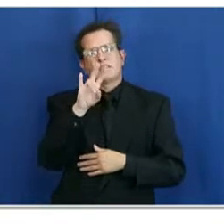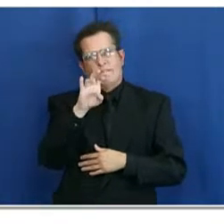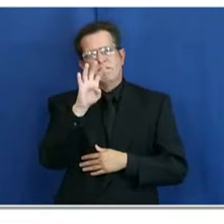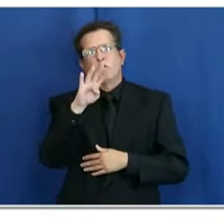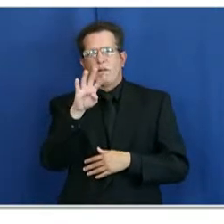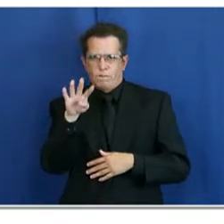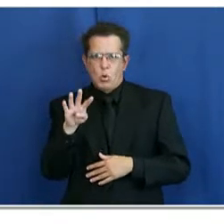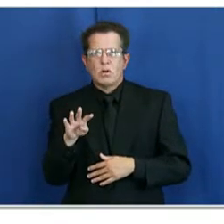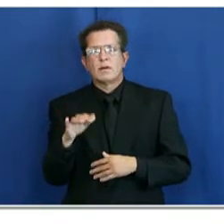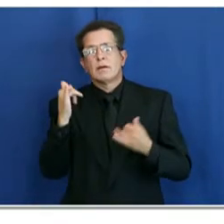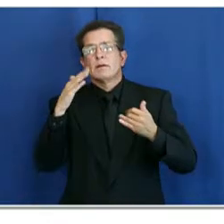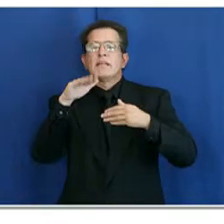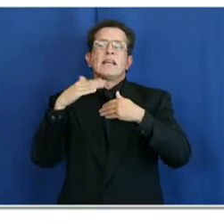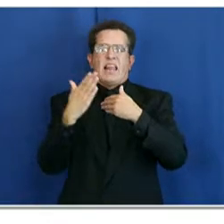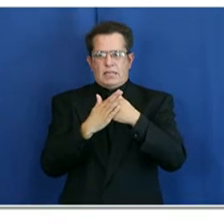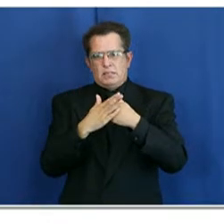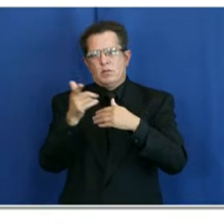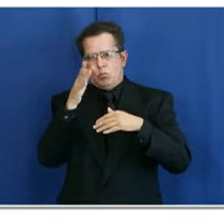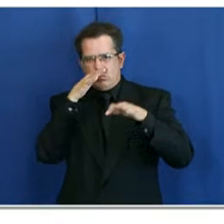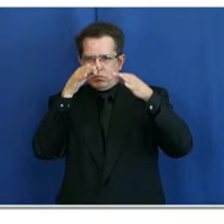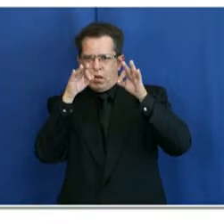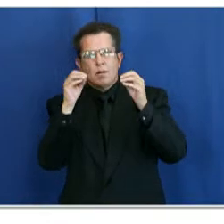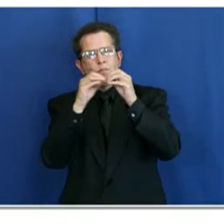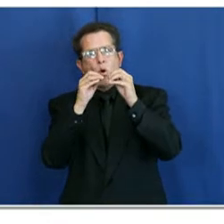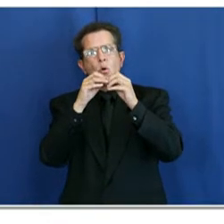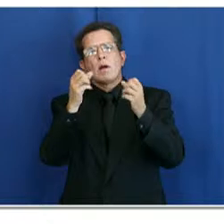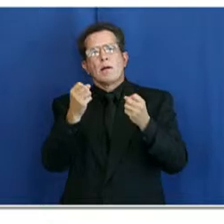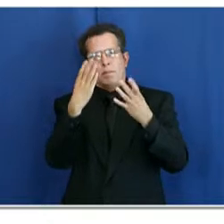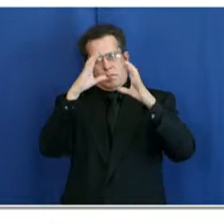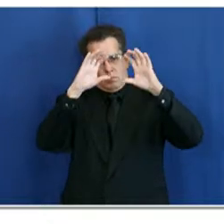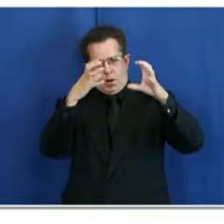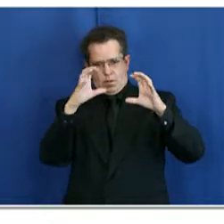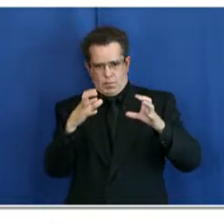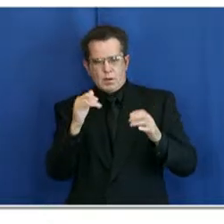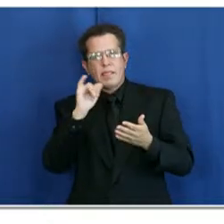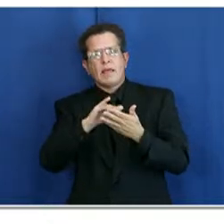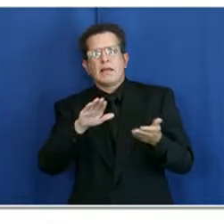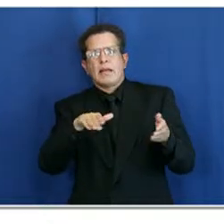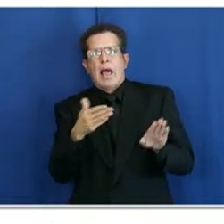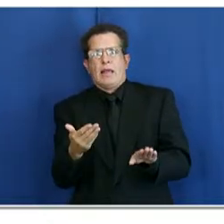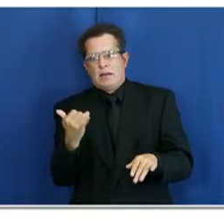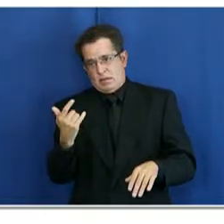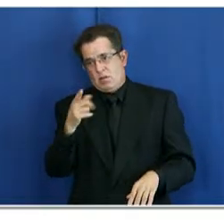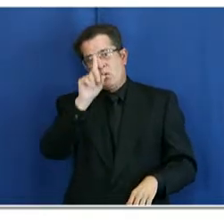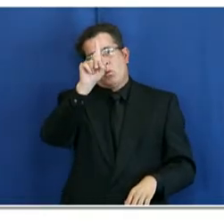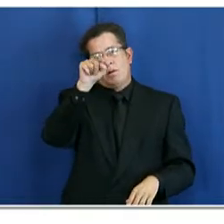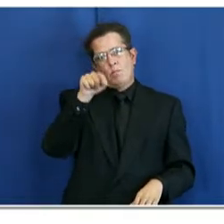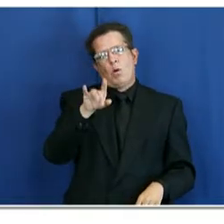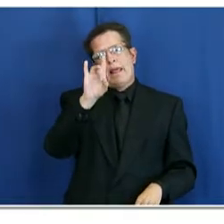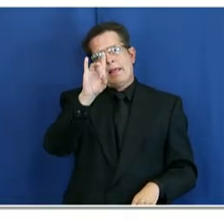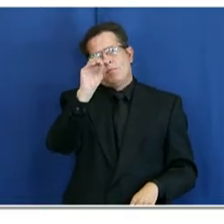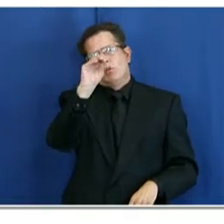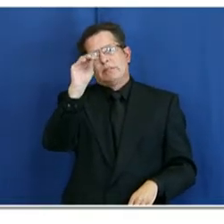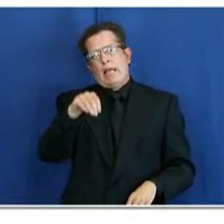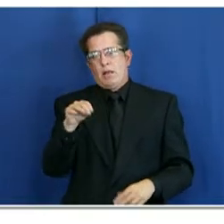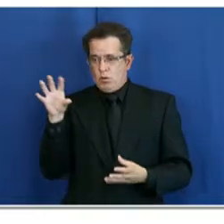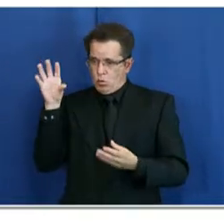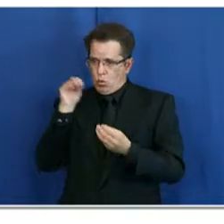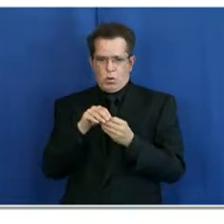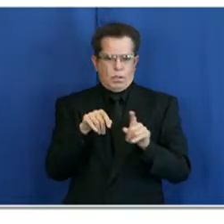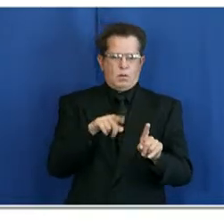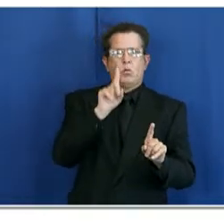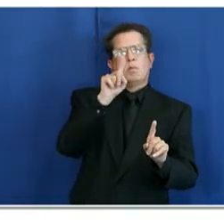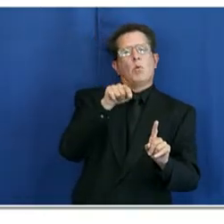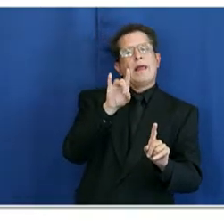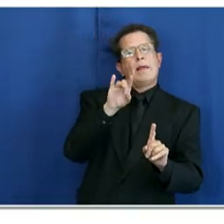slide, we will drill down further on deaths. This number represents 1.8% of the total number of cases, which